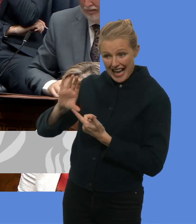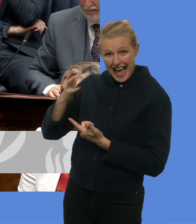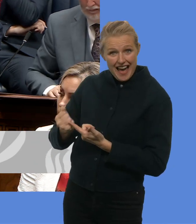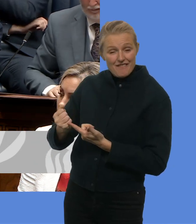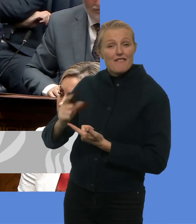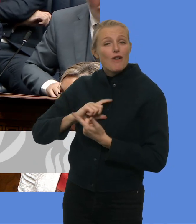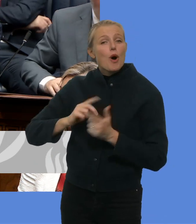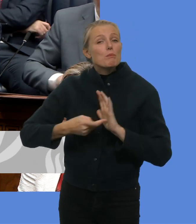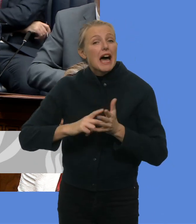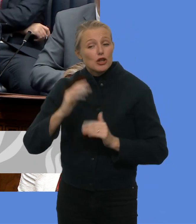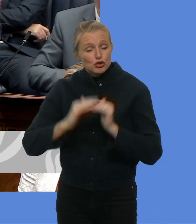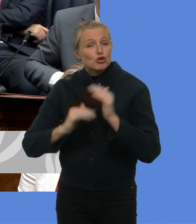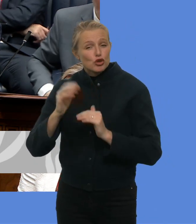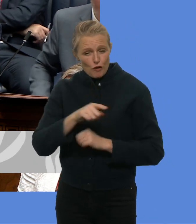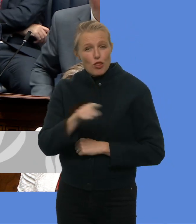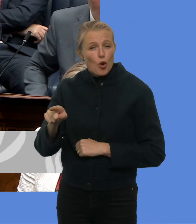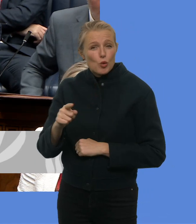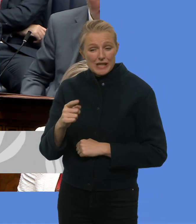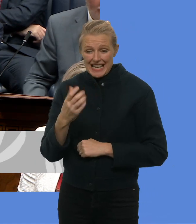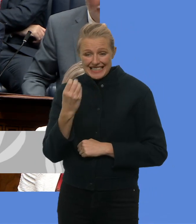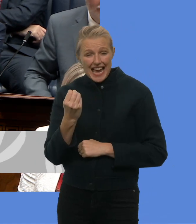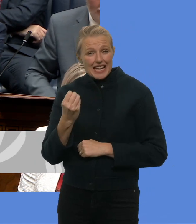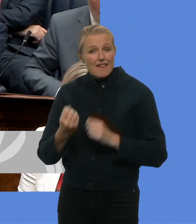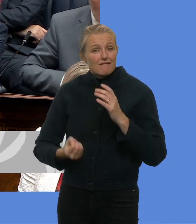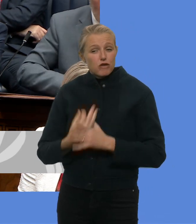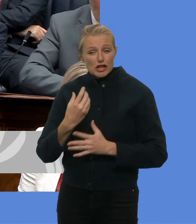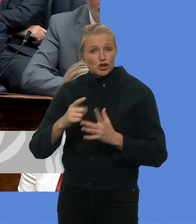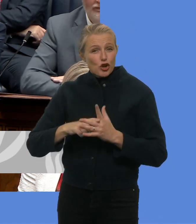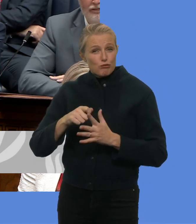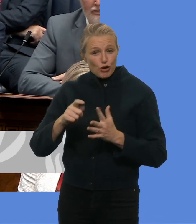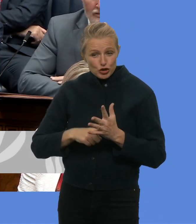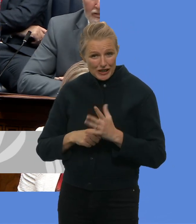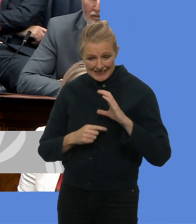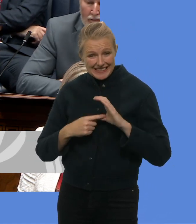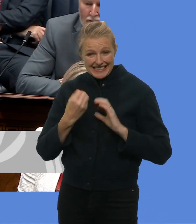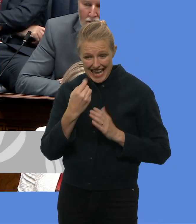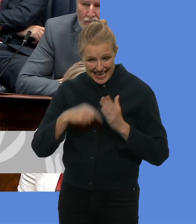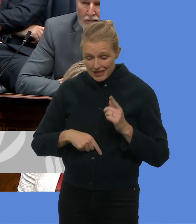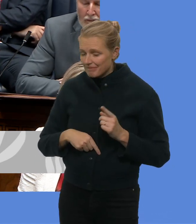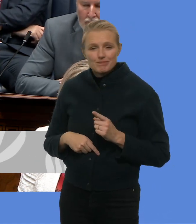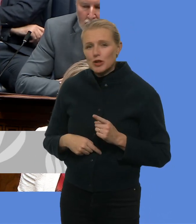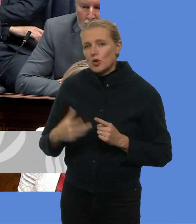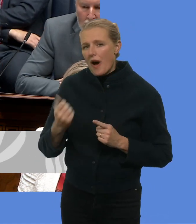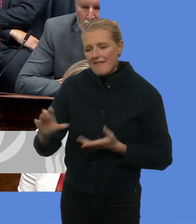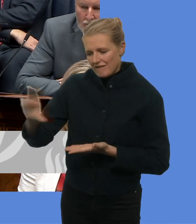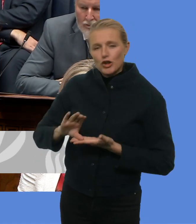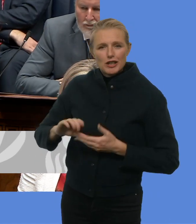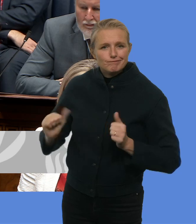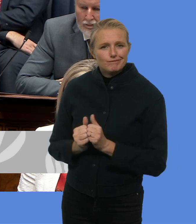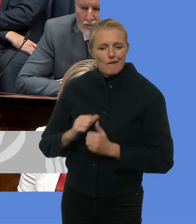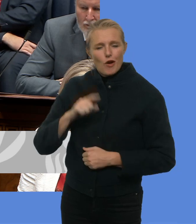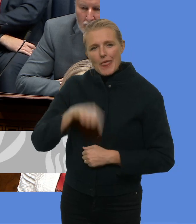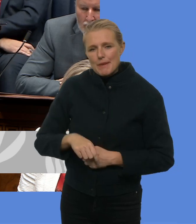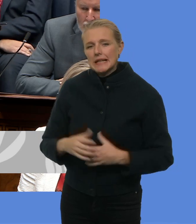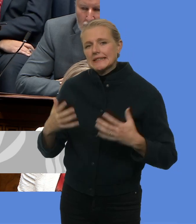planning and construction of any of the remaining 10 Fresh Start projects that are not currently in construction contract. But what I have been